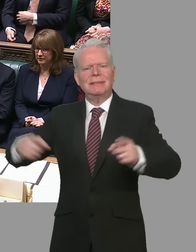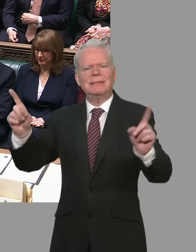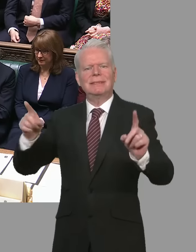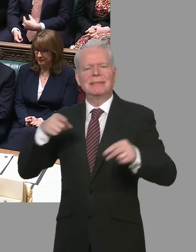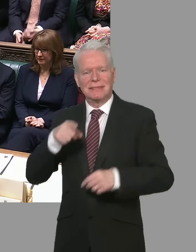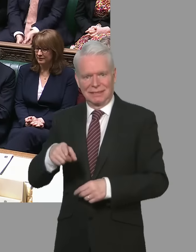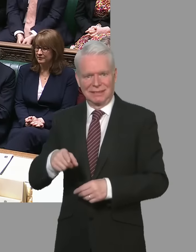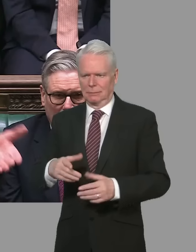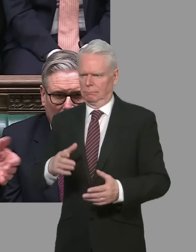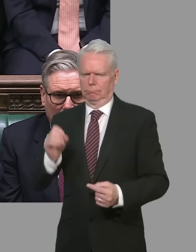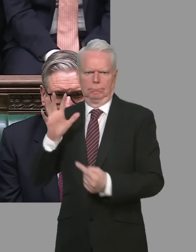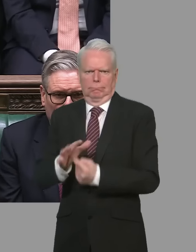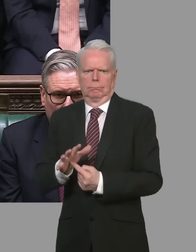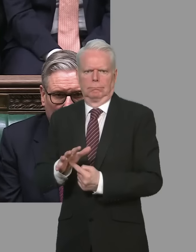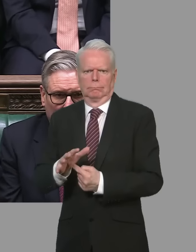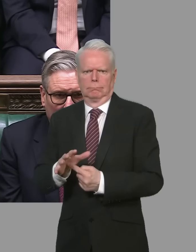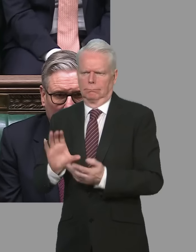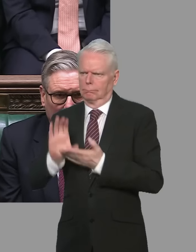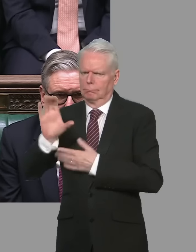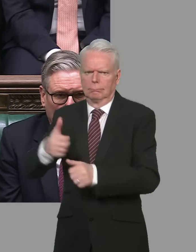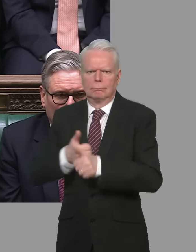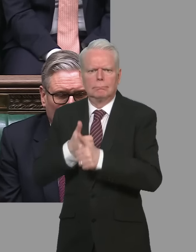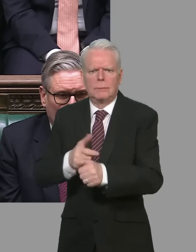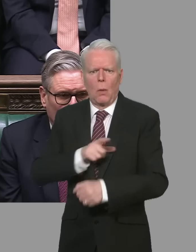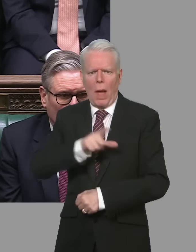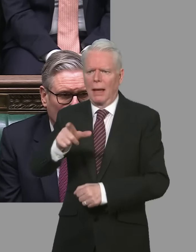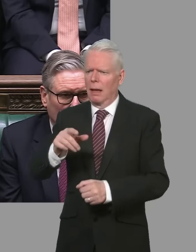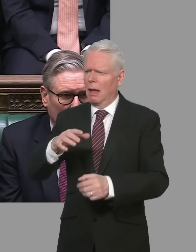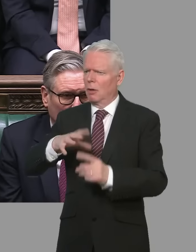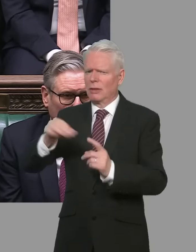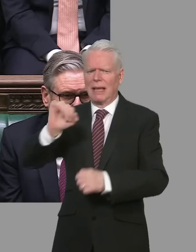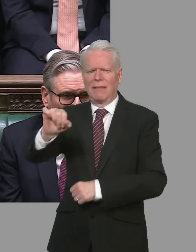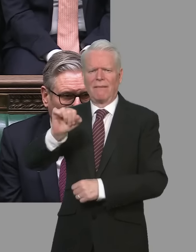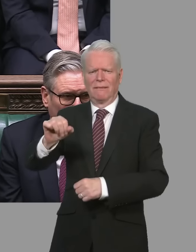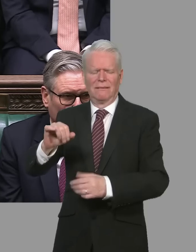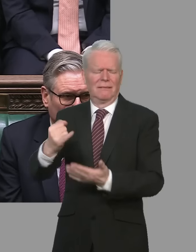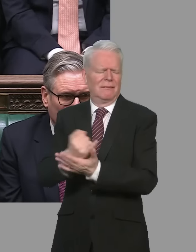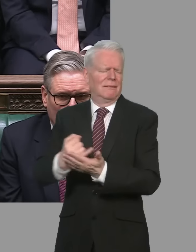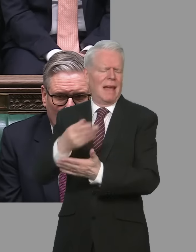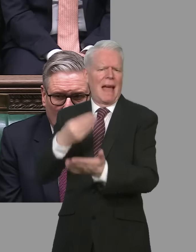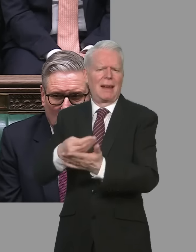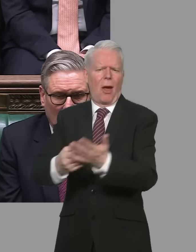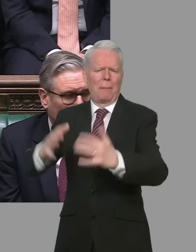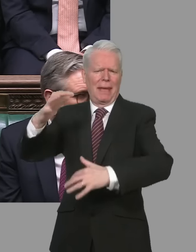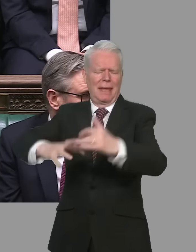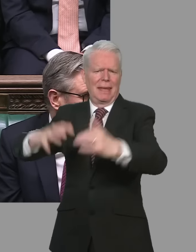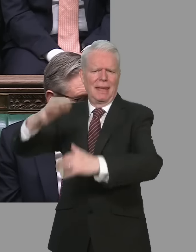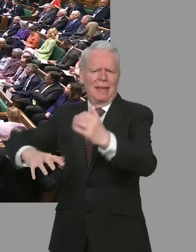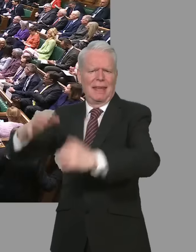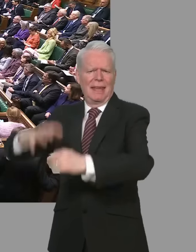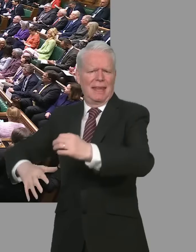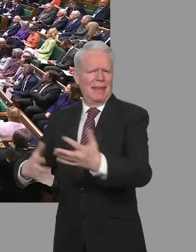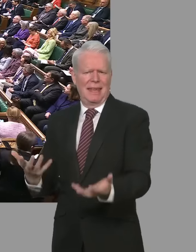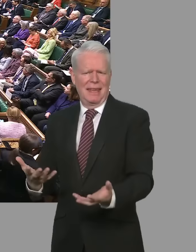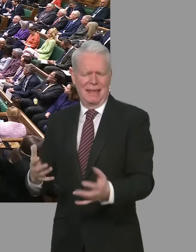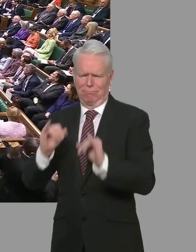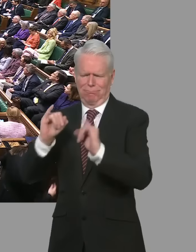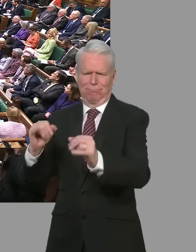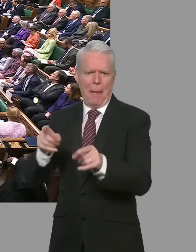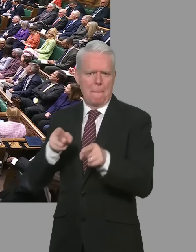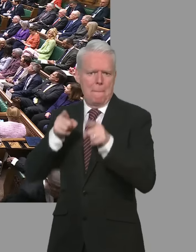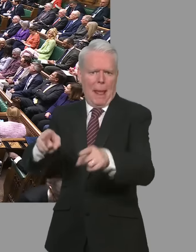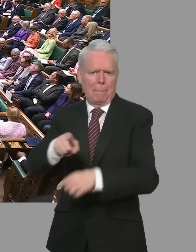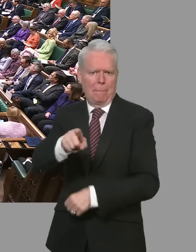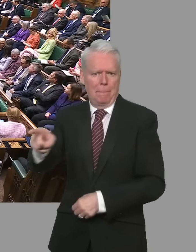And if the honourable gentleman is not prepared to recognise that very basic fact, he's not been paying attention. We come to